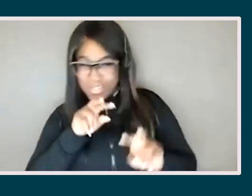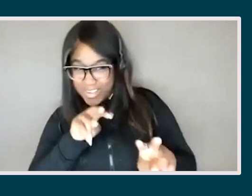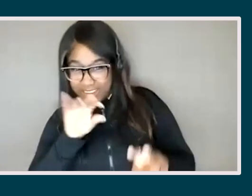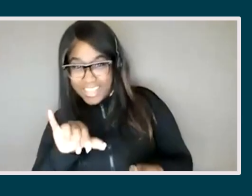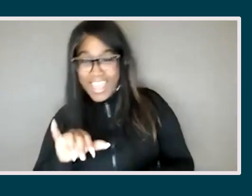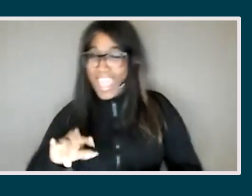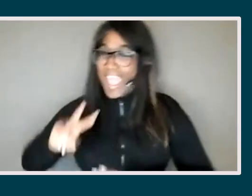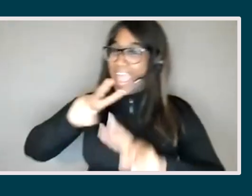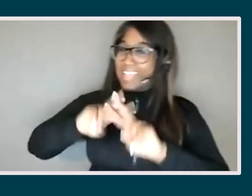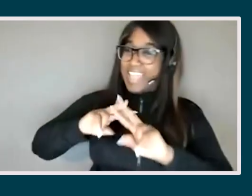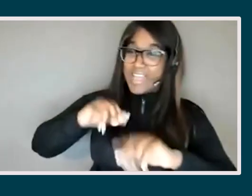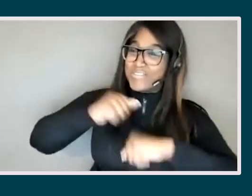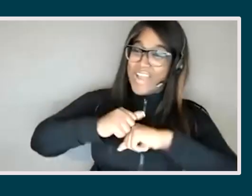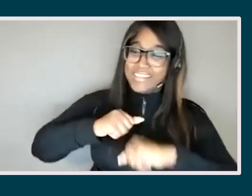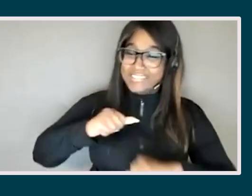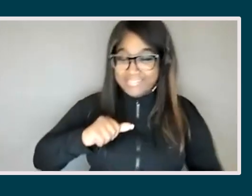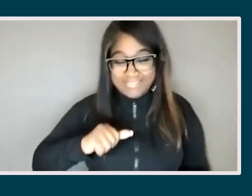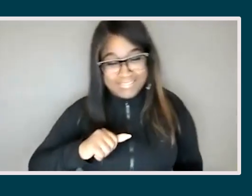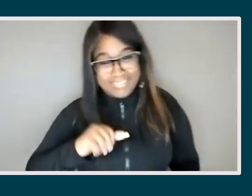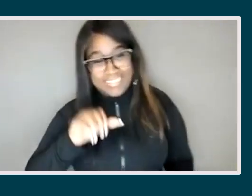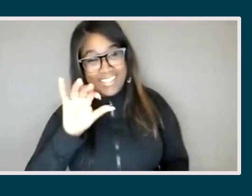Hashtag rocks. Thank goodness.